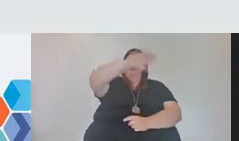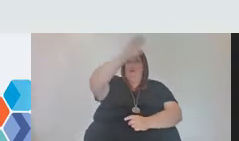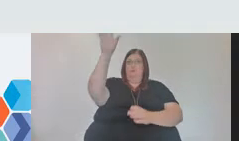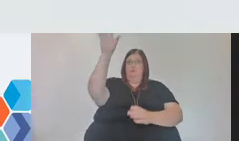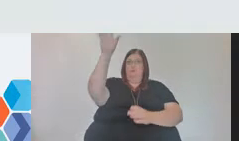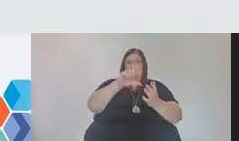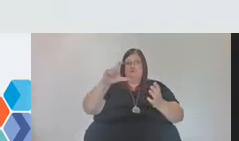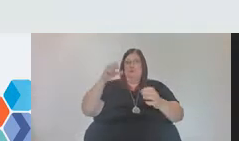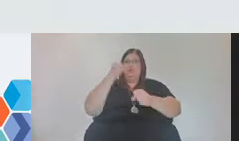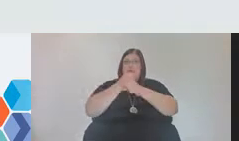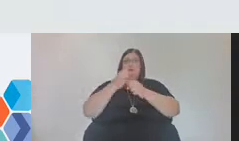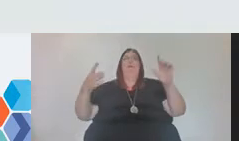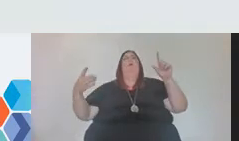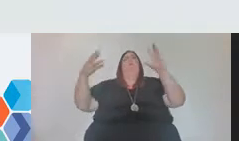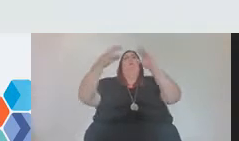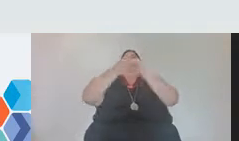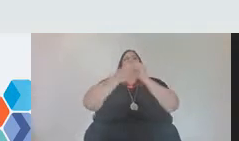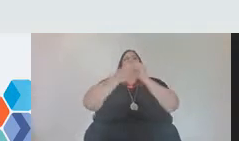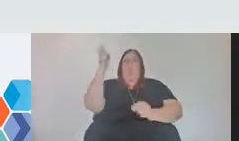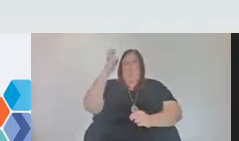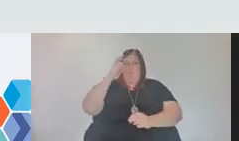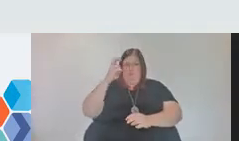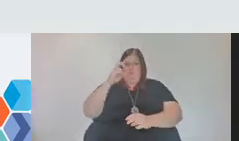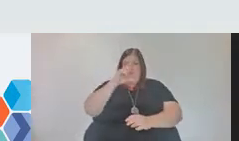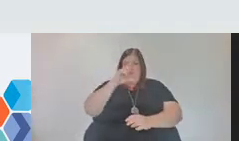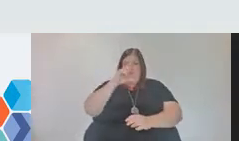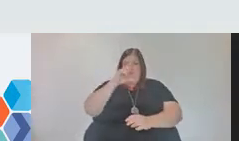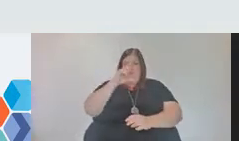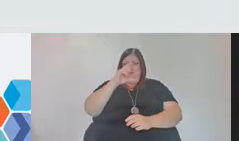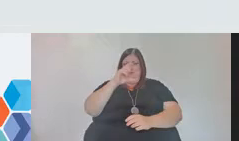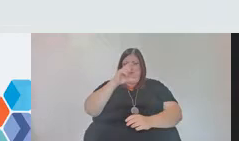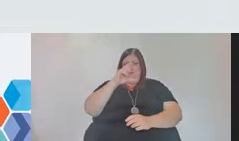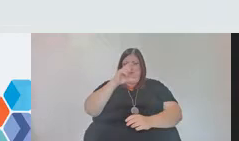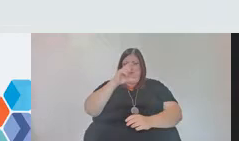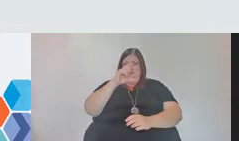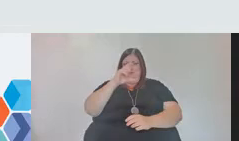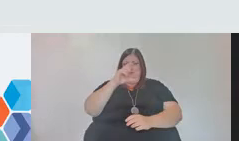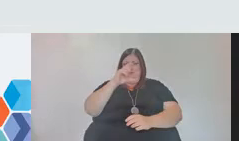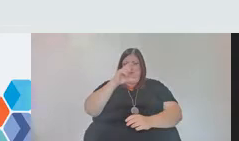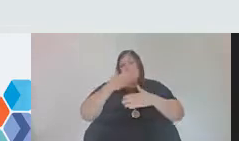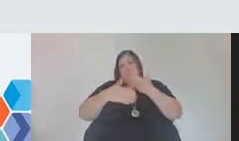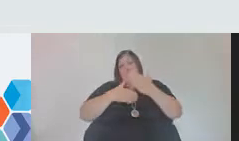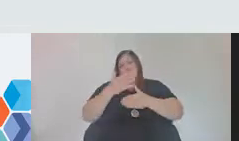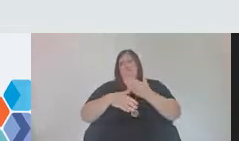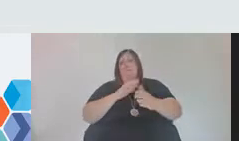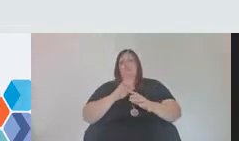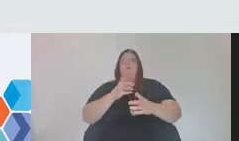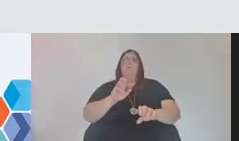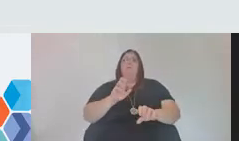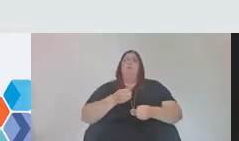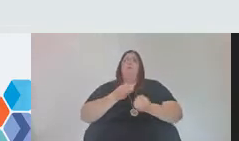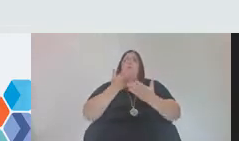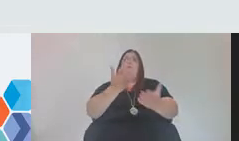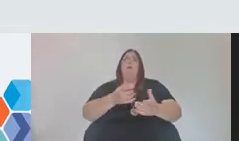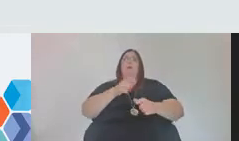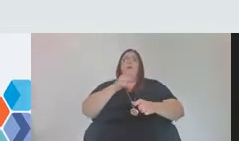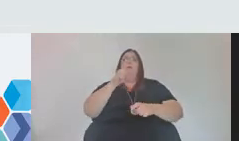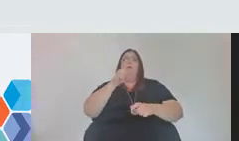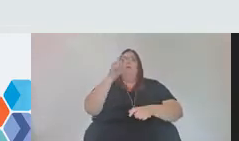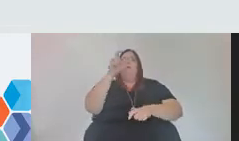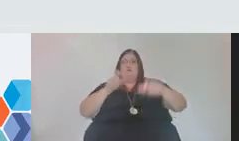CCG and Stoke-on-Trent CCG. And we've been working together, providers, patients and the